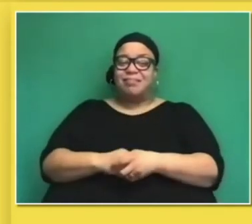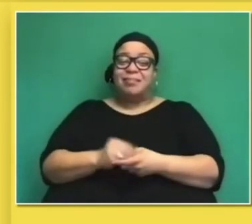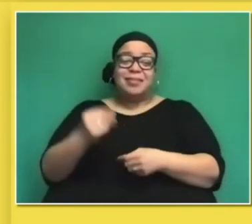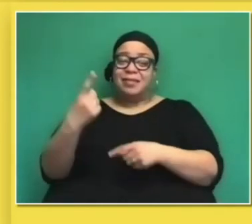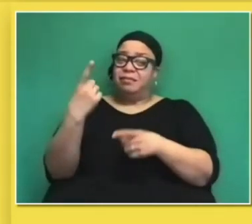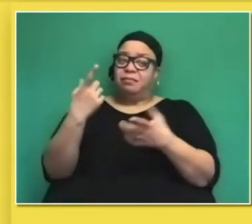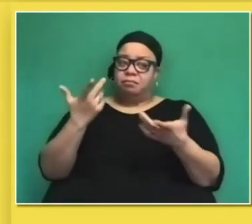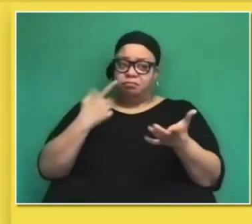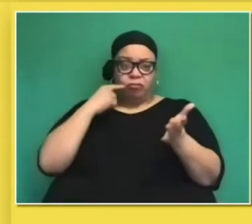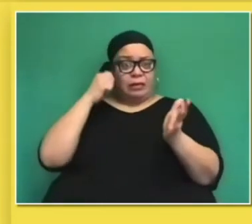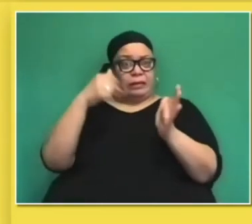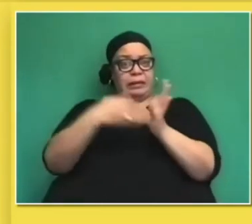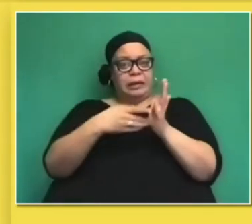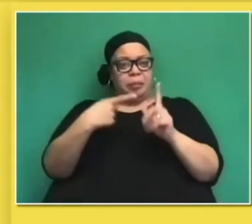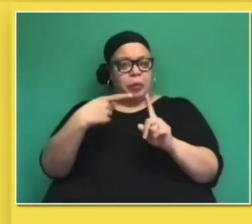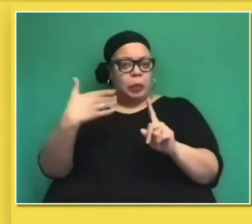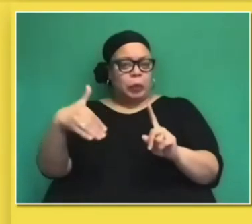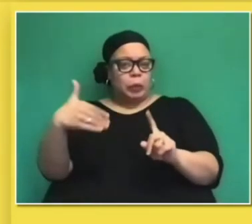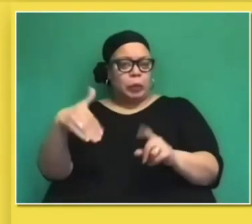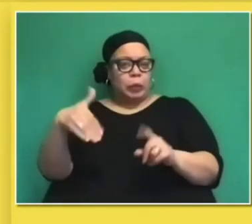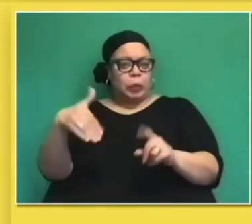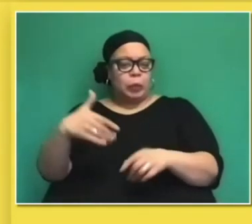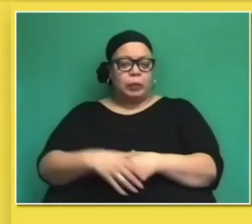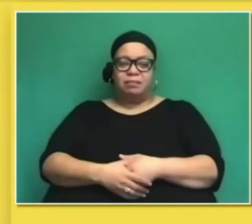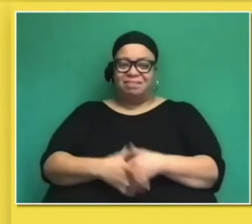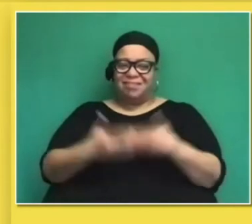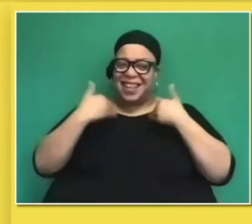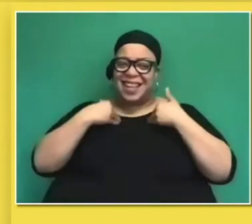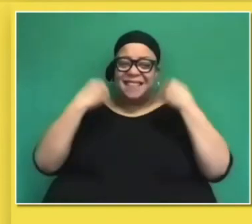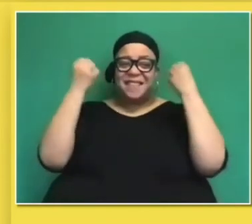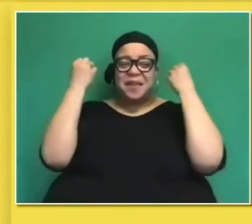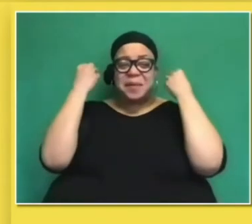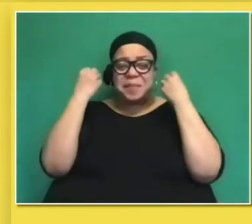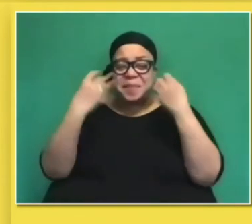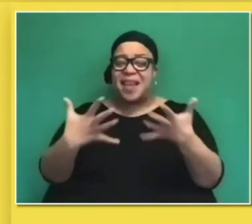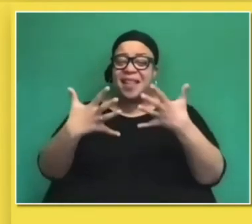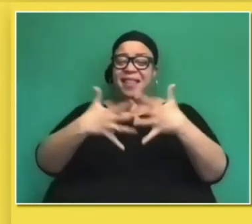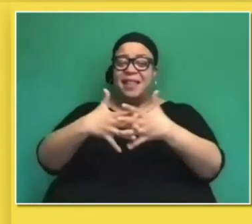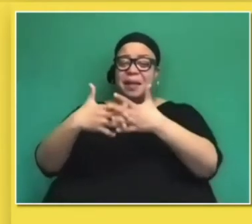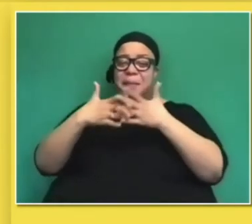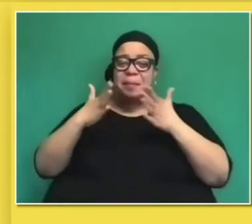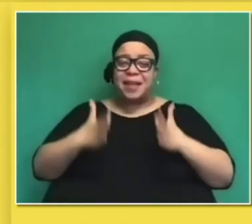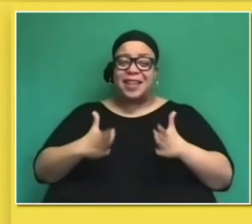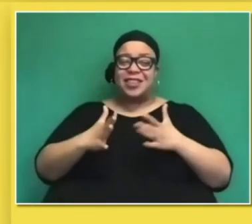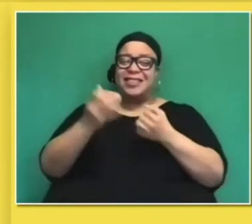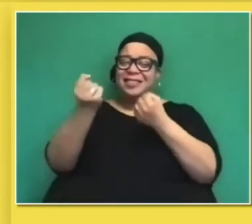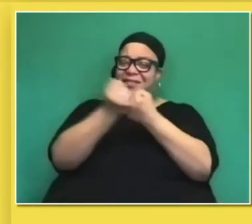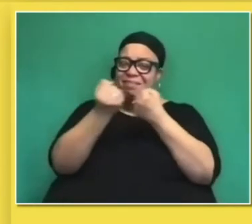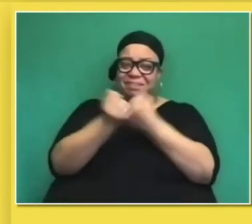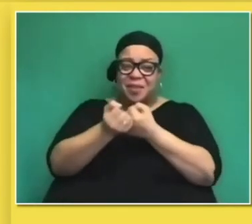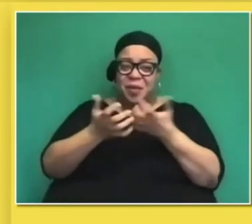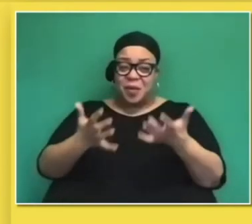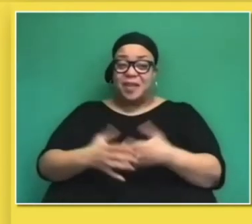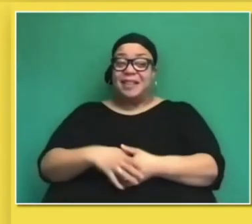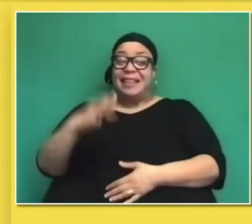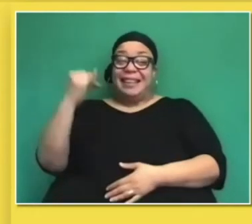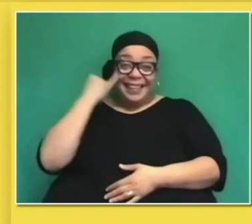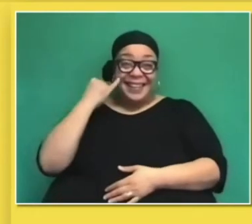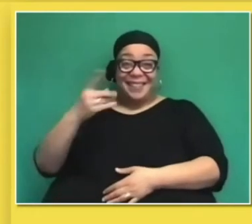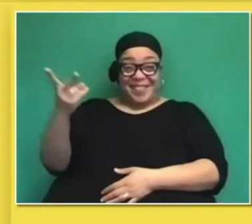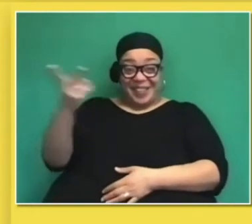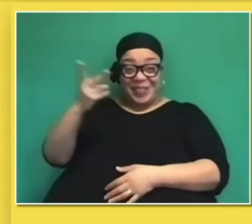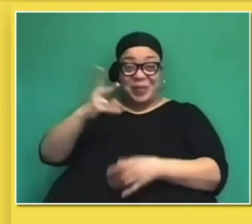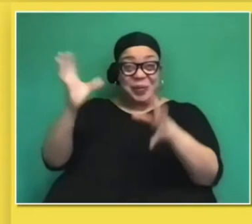team in history. What if when they govern, they truly decide to address